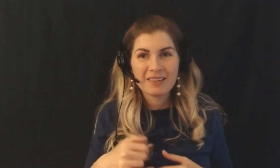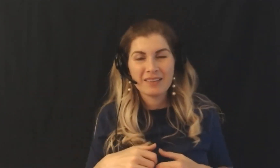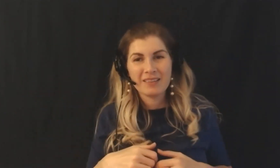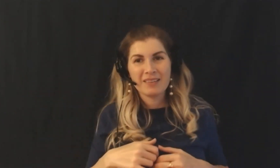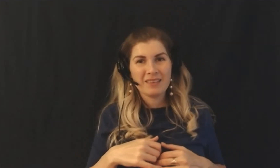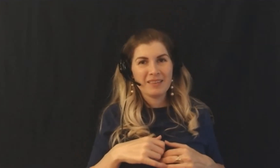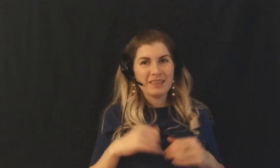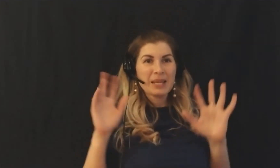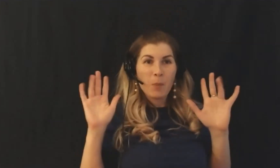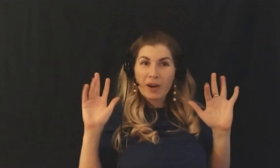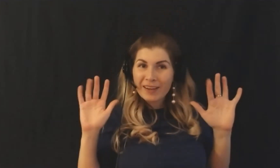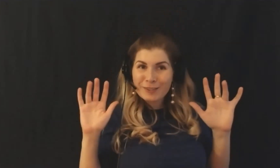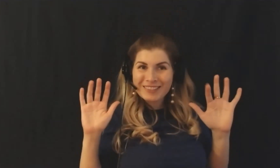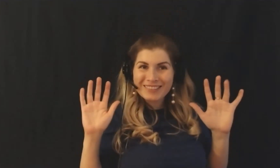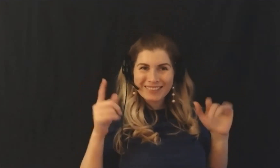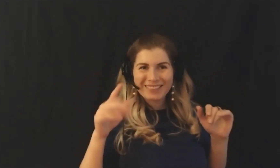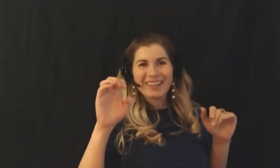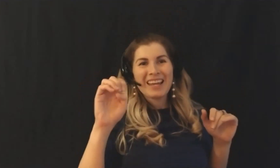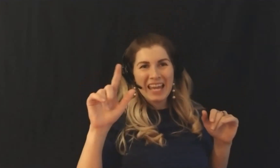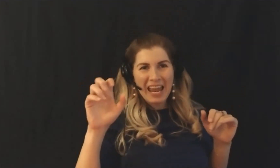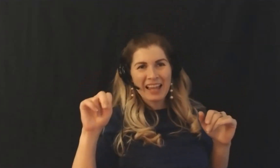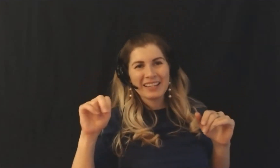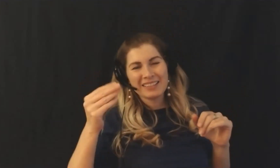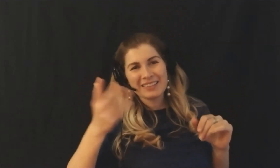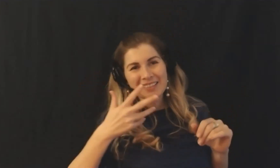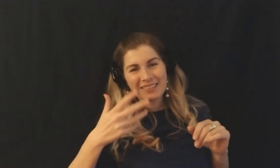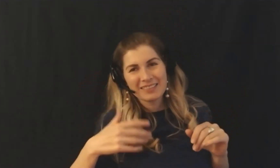Give me wiggle fingers. Ellen, please share with us.